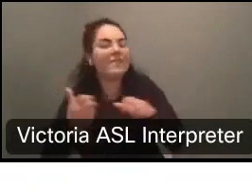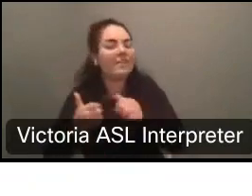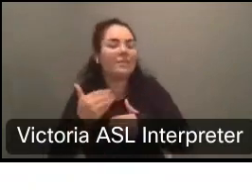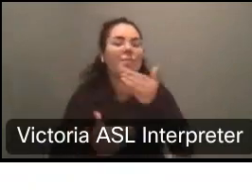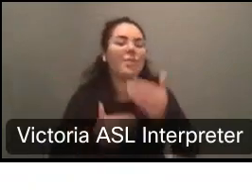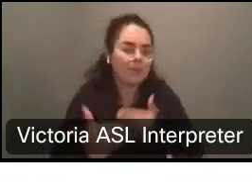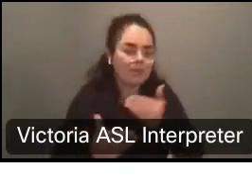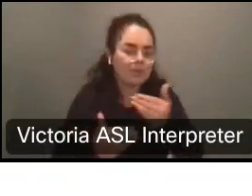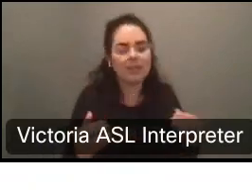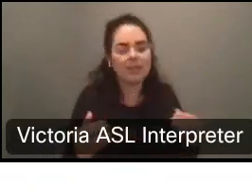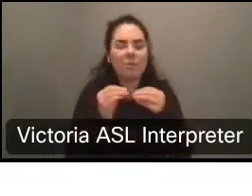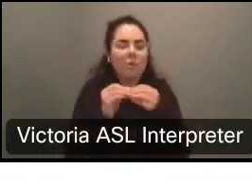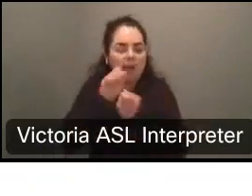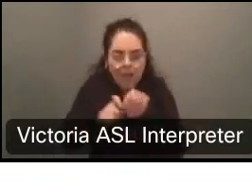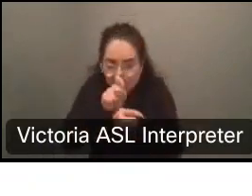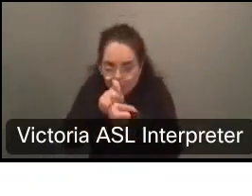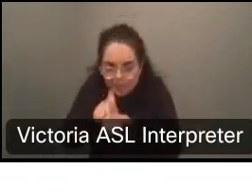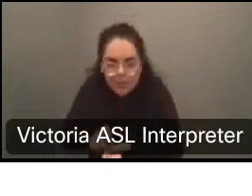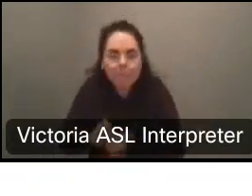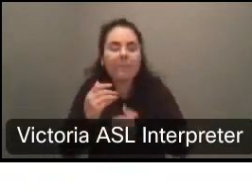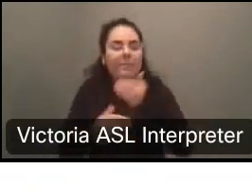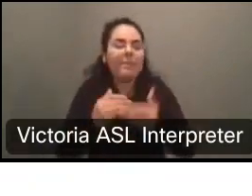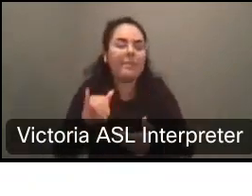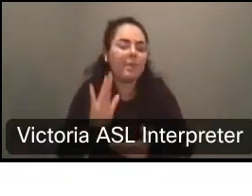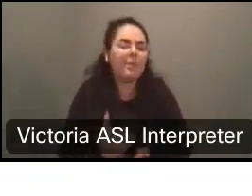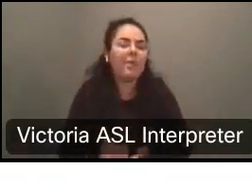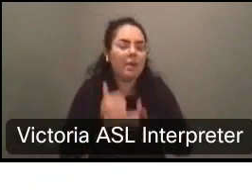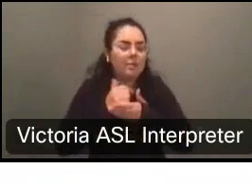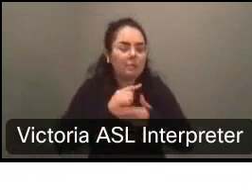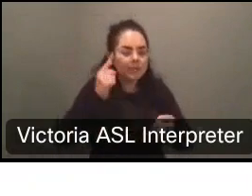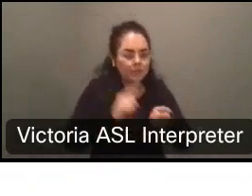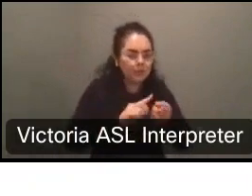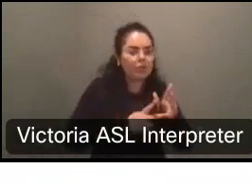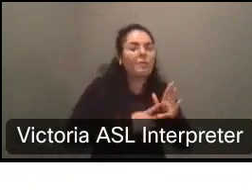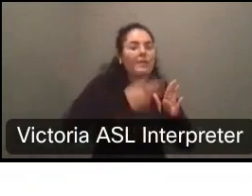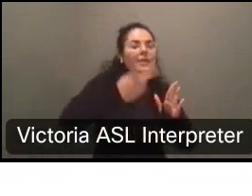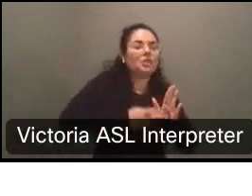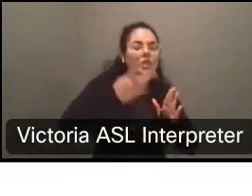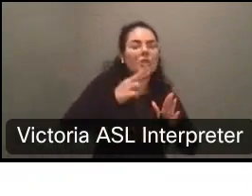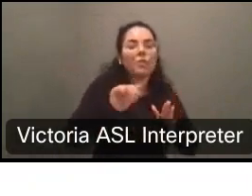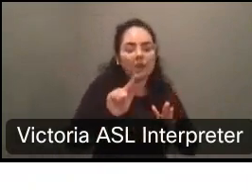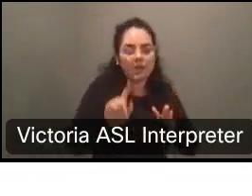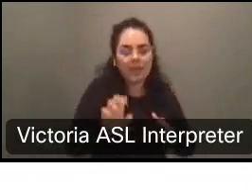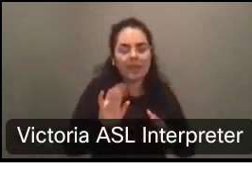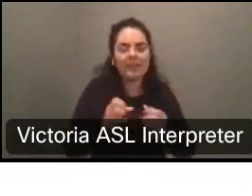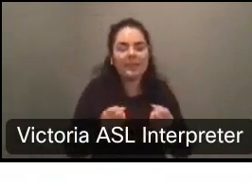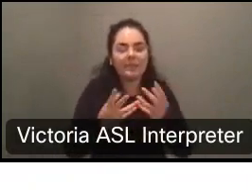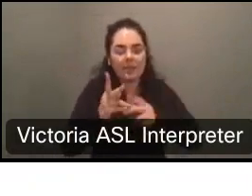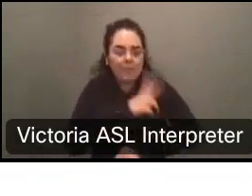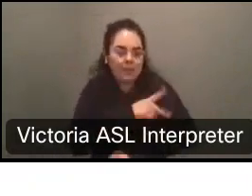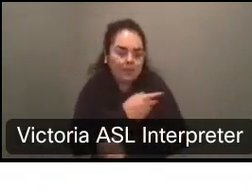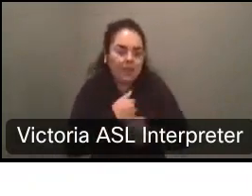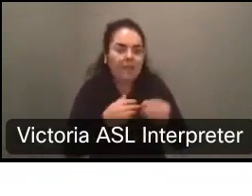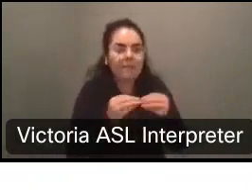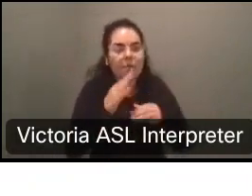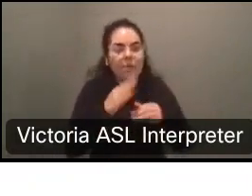a far more accurate process, which will help us reduce our duplication rate, which is the number of patients that have more than one chart